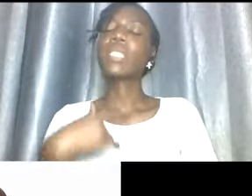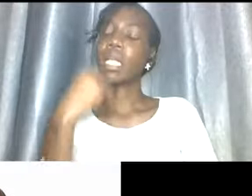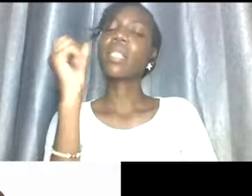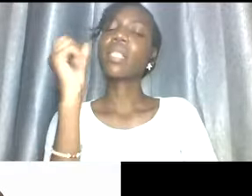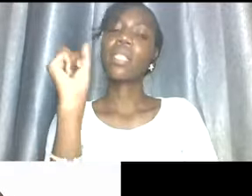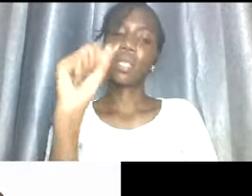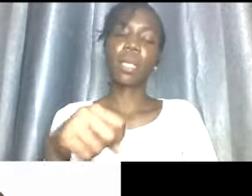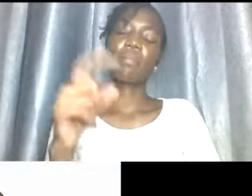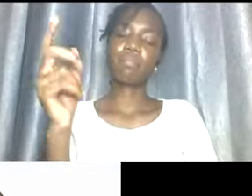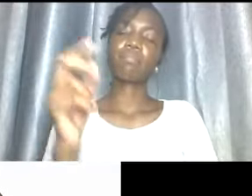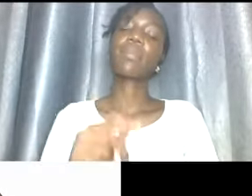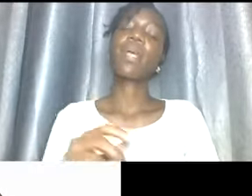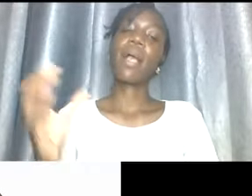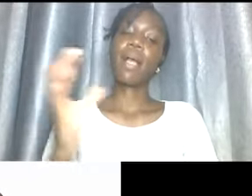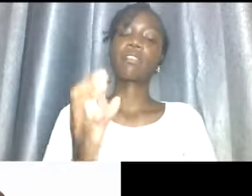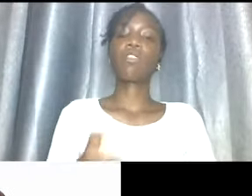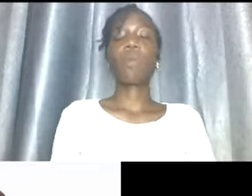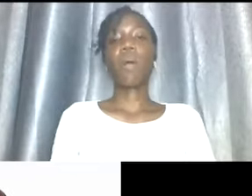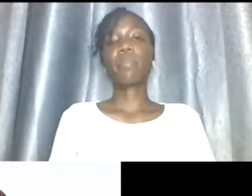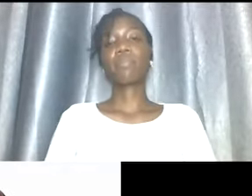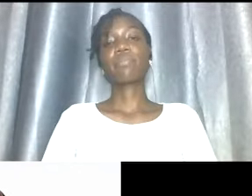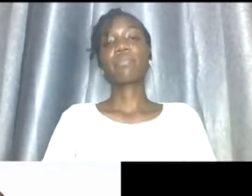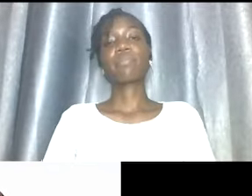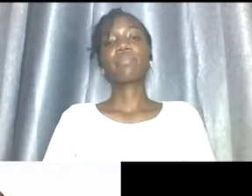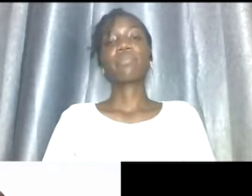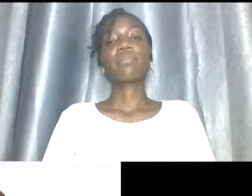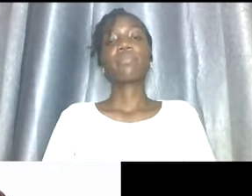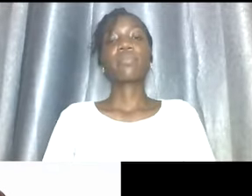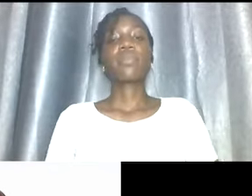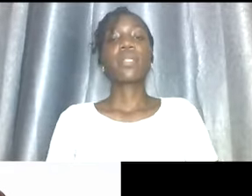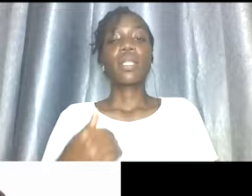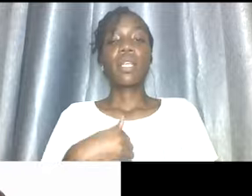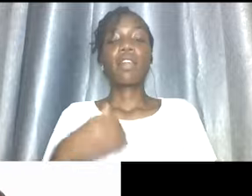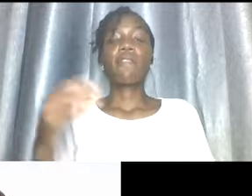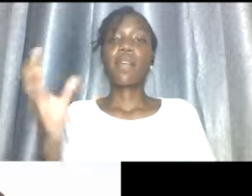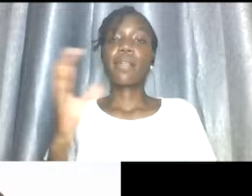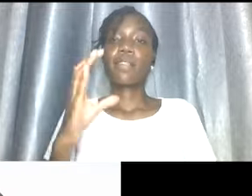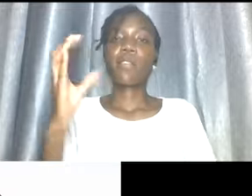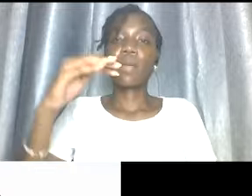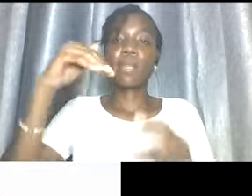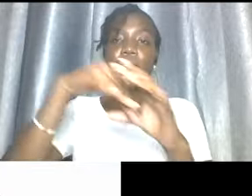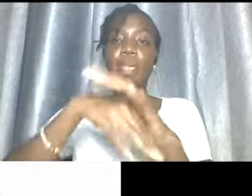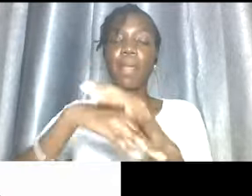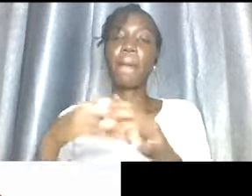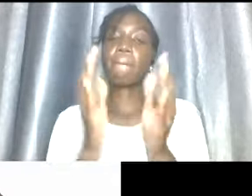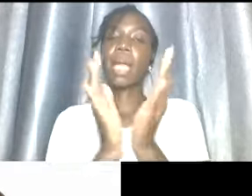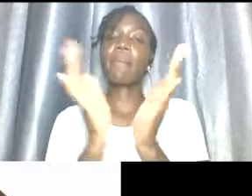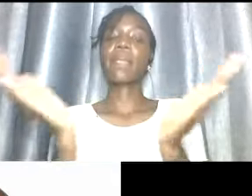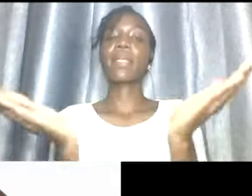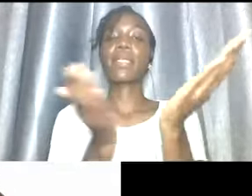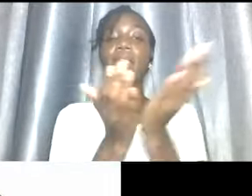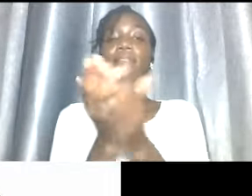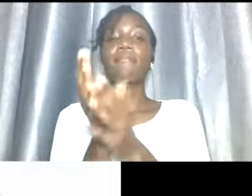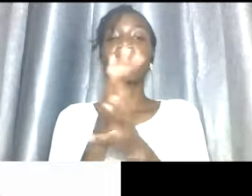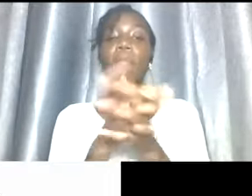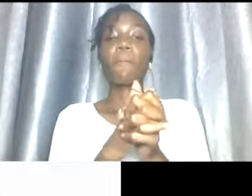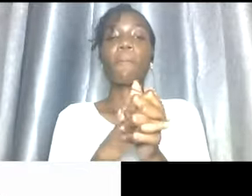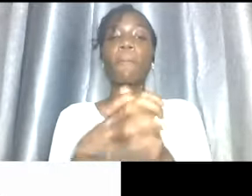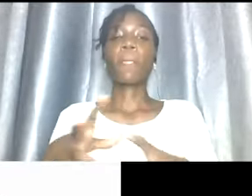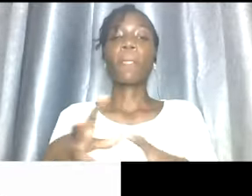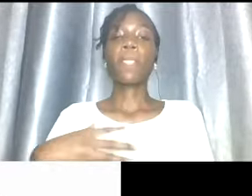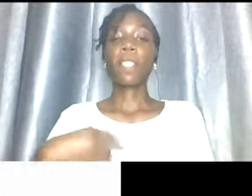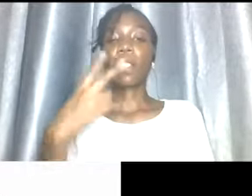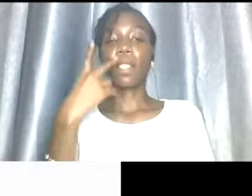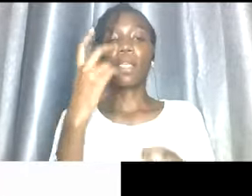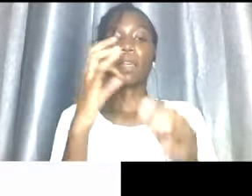are. We do have customers in the public service. I see Richard asked about if I was confined